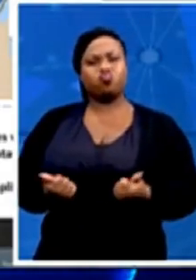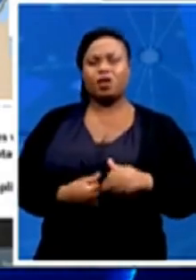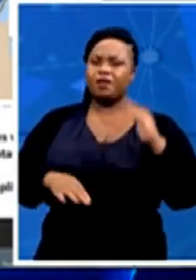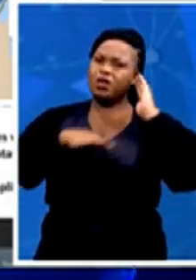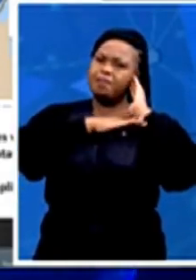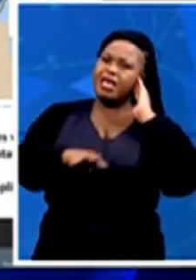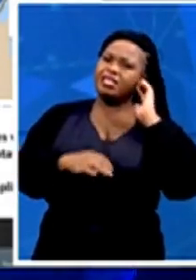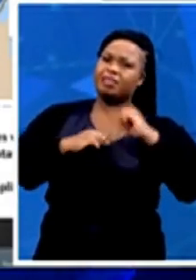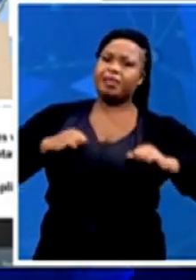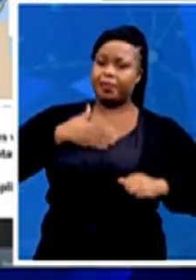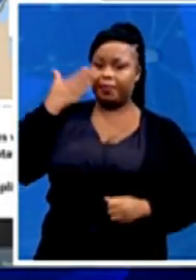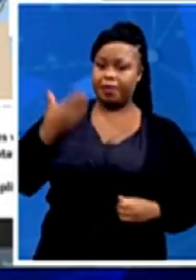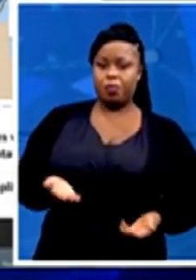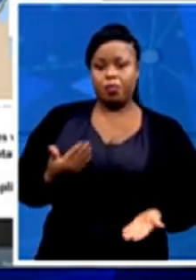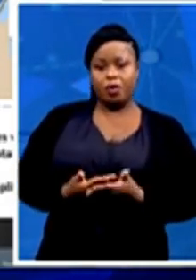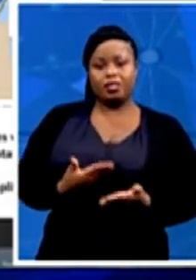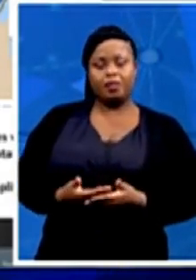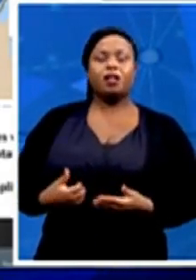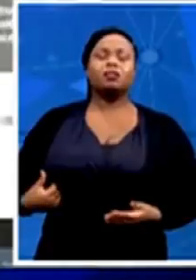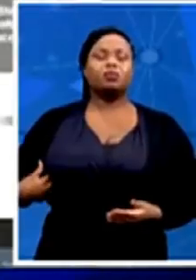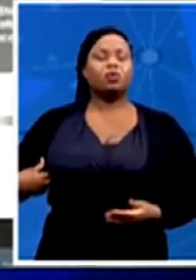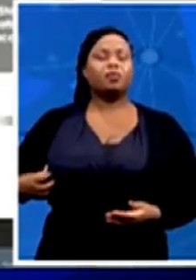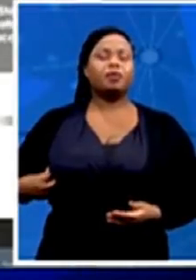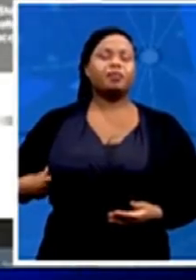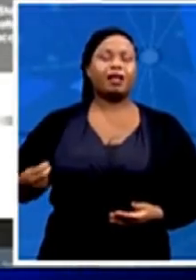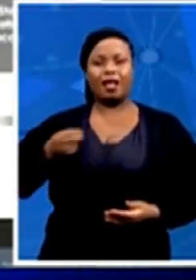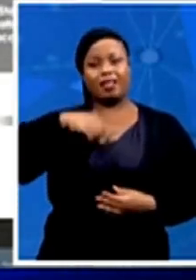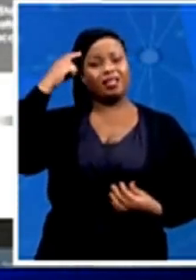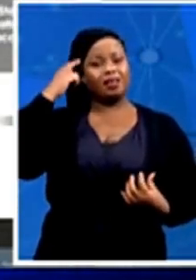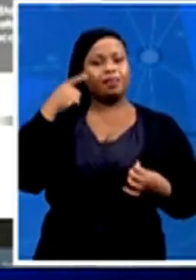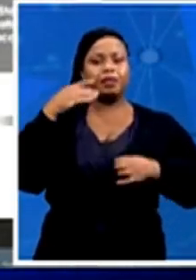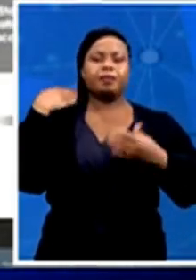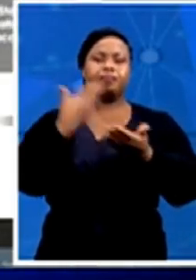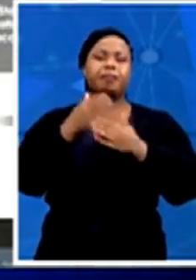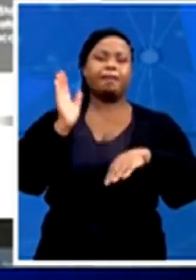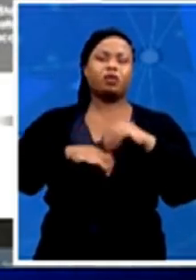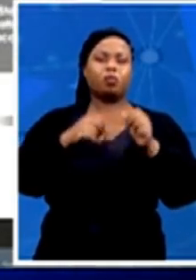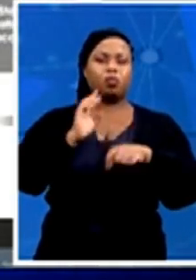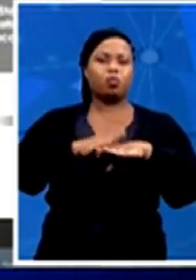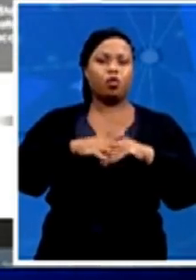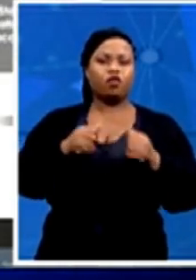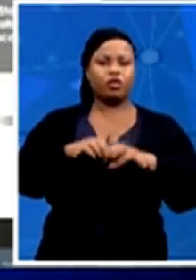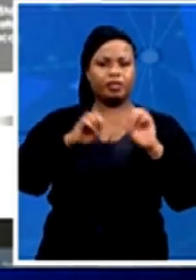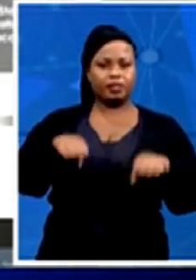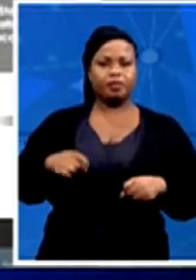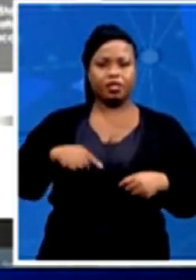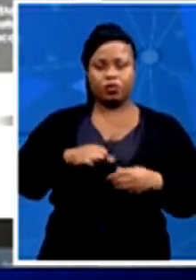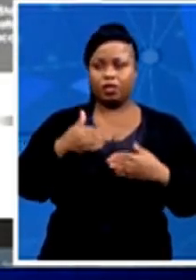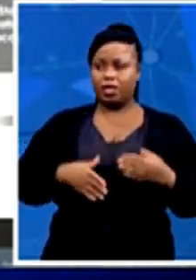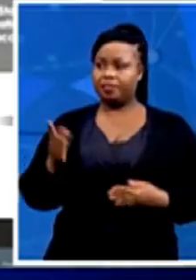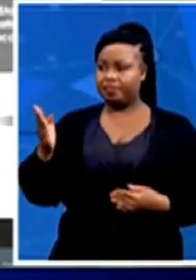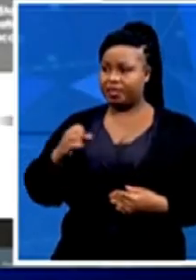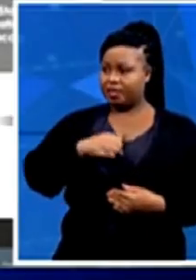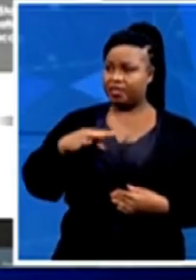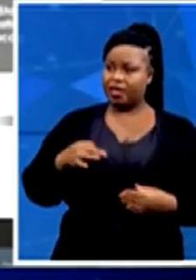be significant implications for the system this weekend. This is our staffing, and it's really just about the gap of existing